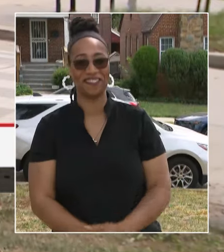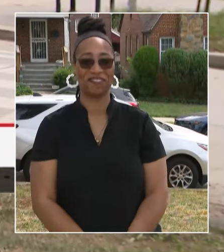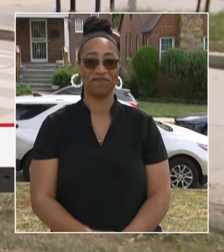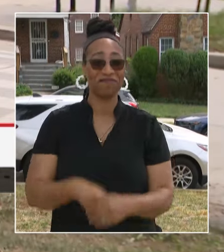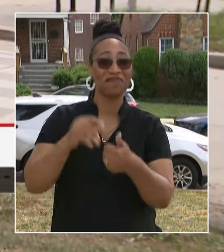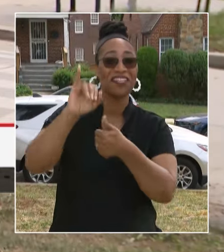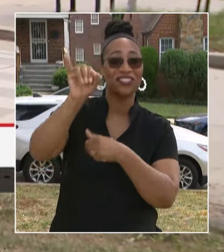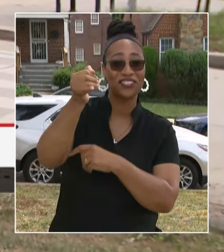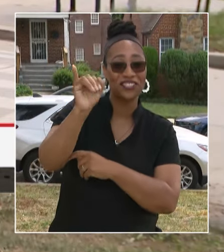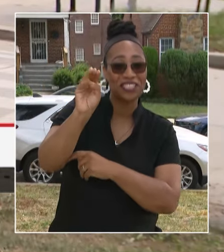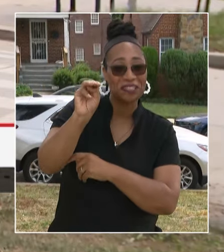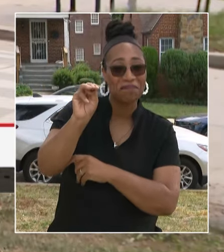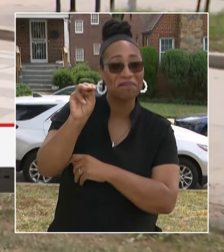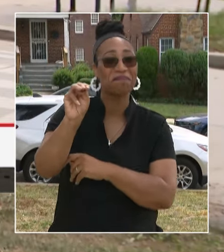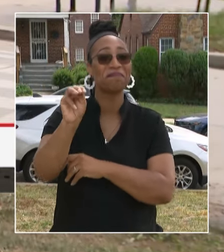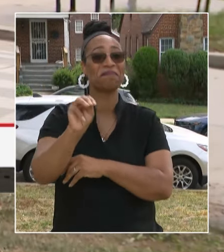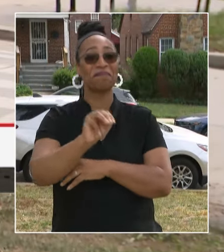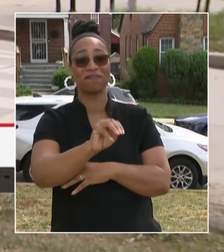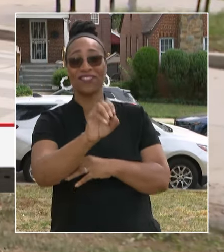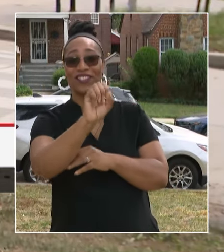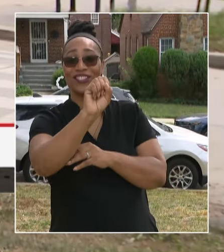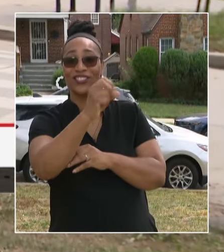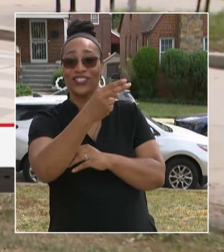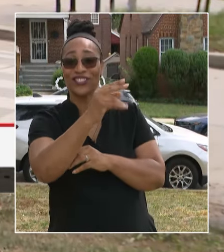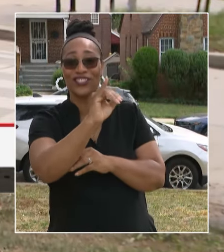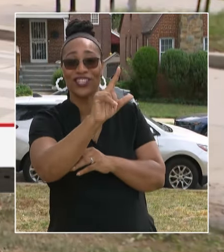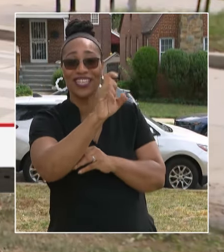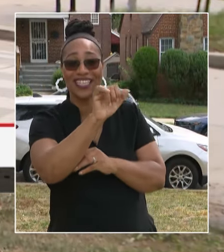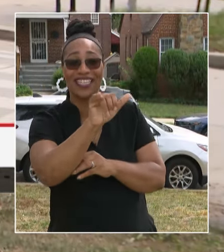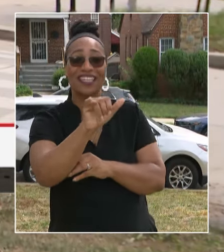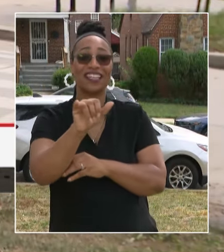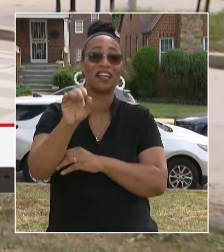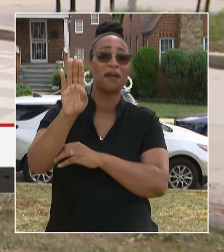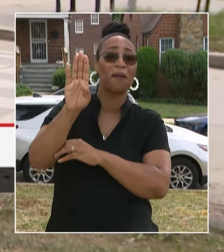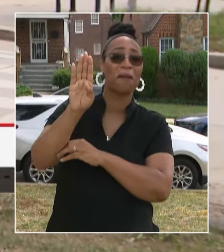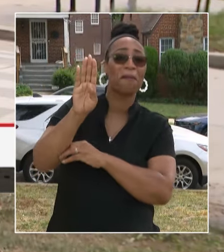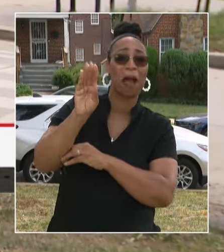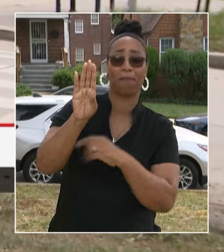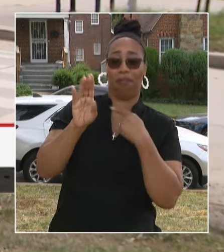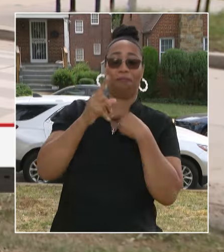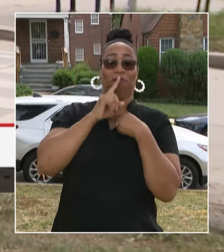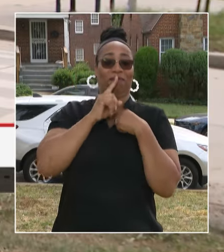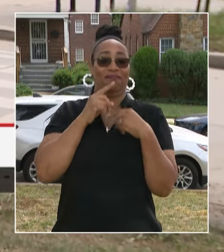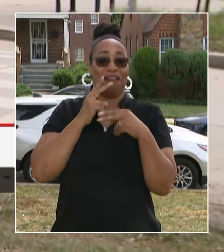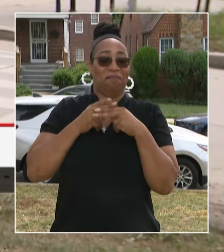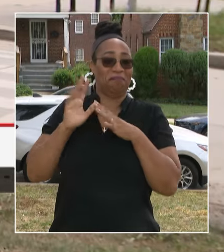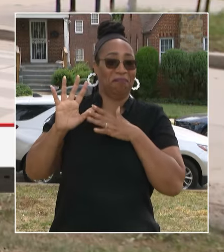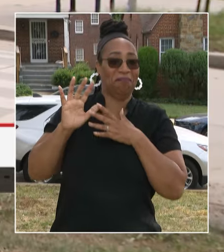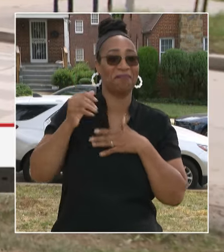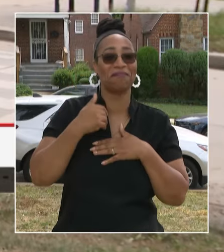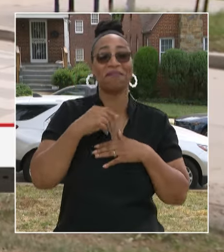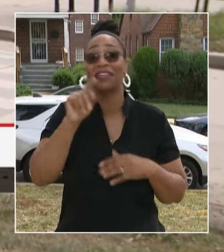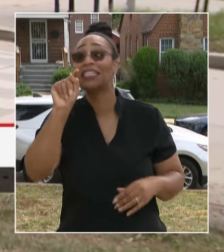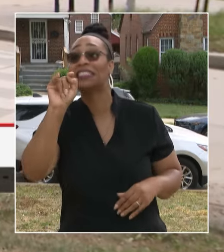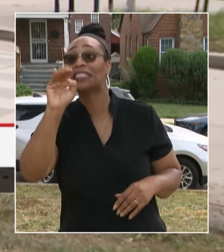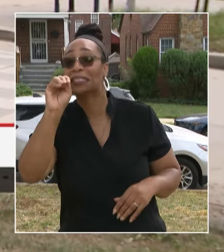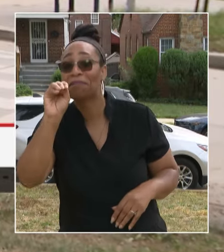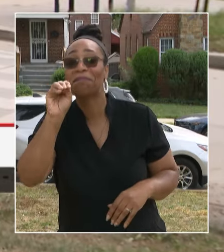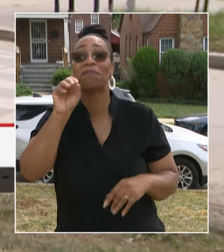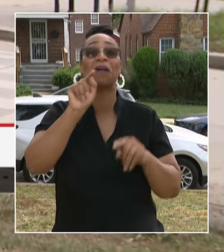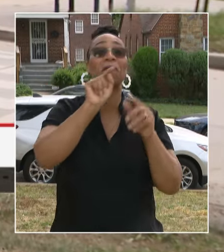Okay, I'm going to keep calling names. Bob King. Okay, I'm going to stop. But thank you all for joining. I also want